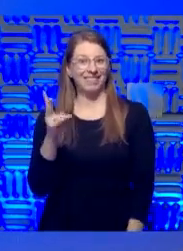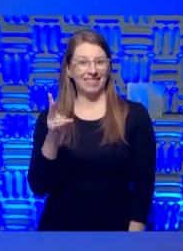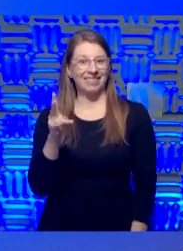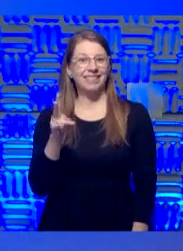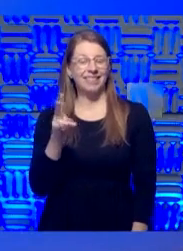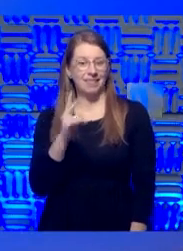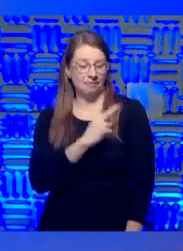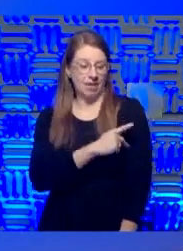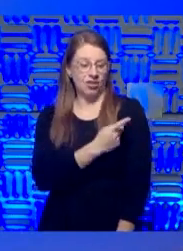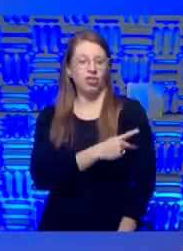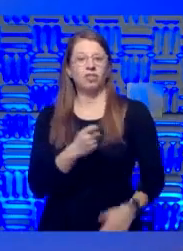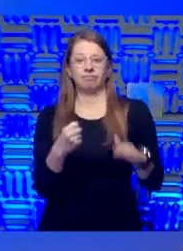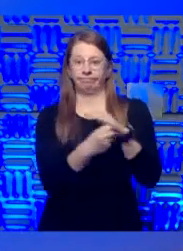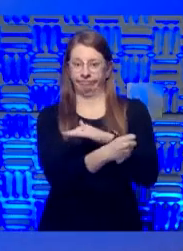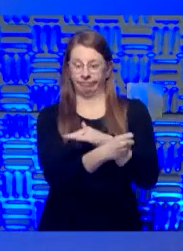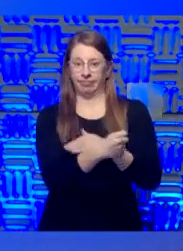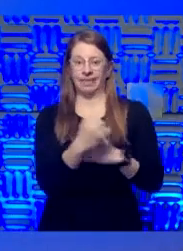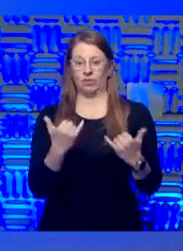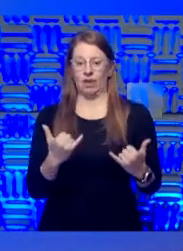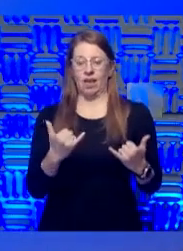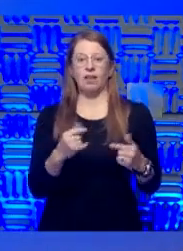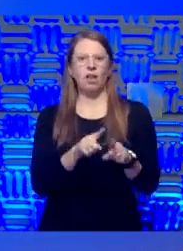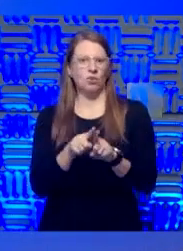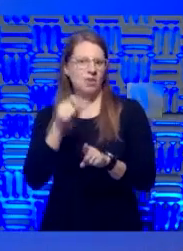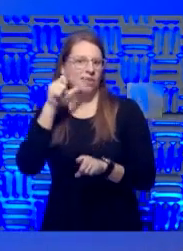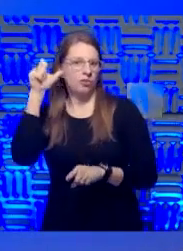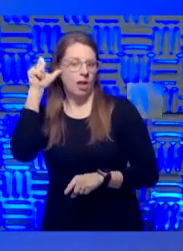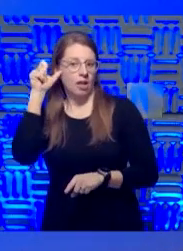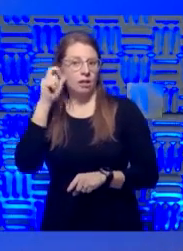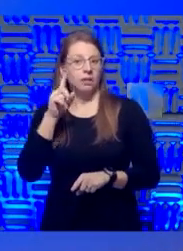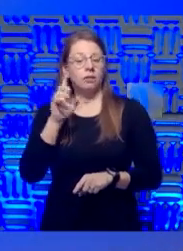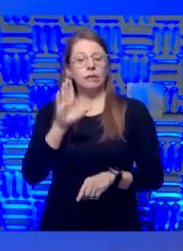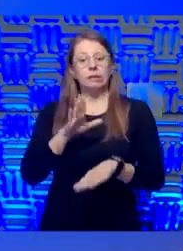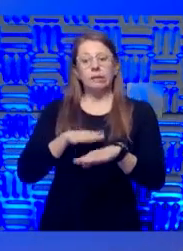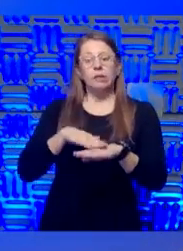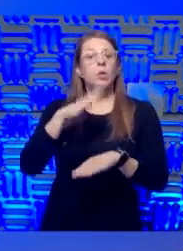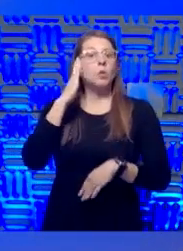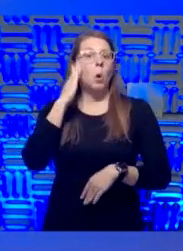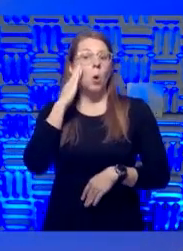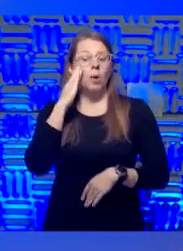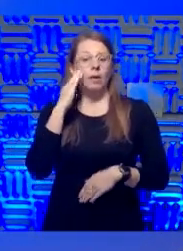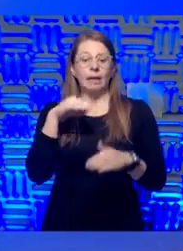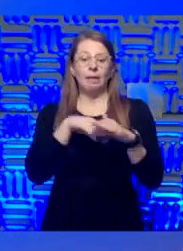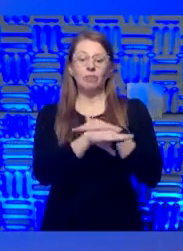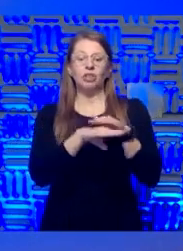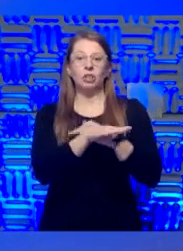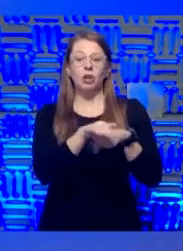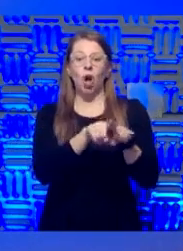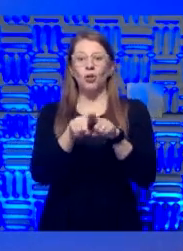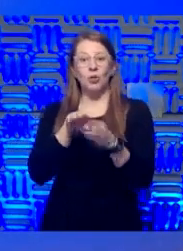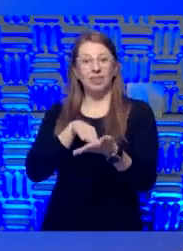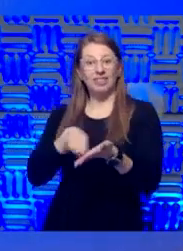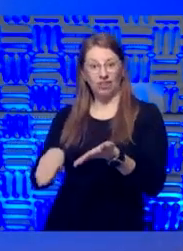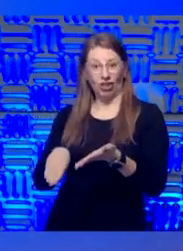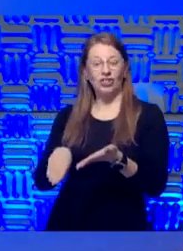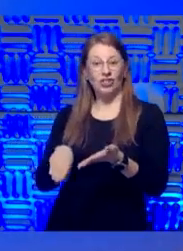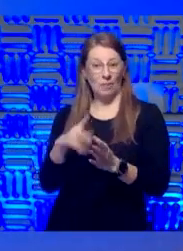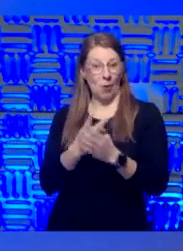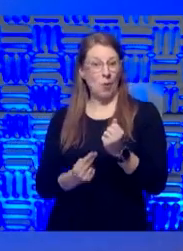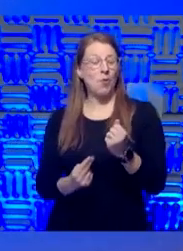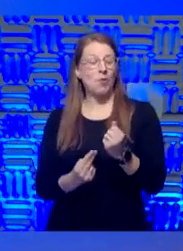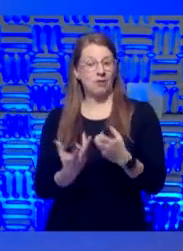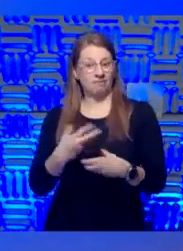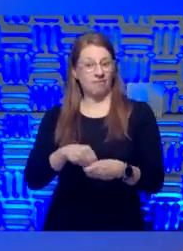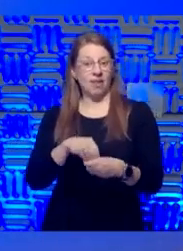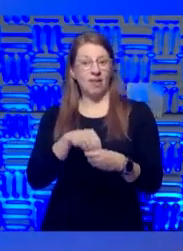We've had 17 in the hospital today and yesterday. We should note that this includes an admission and a discharge, so it's not just